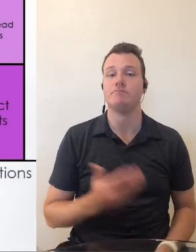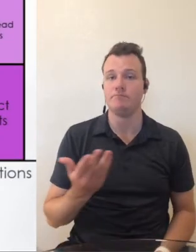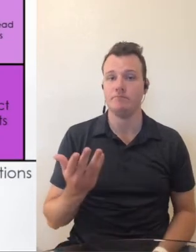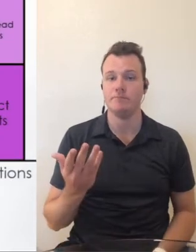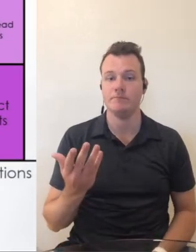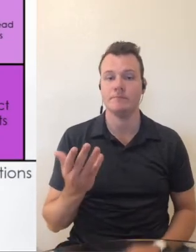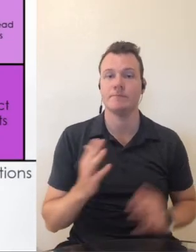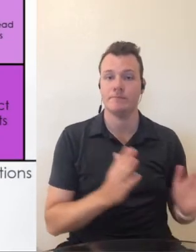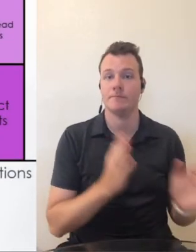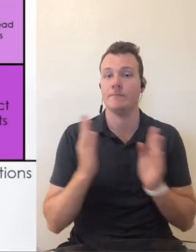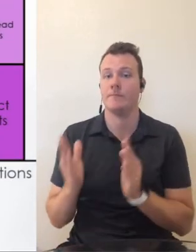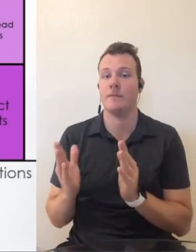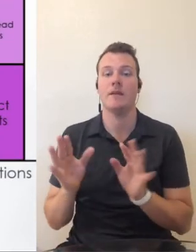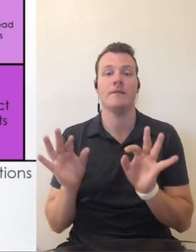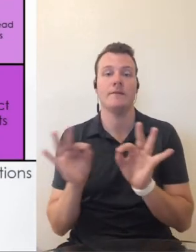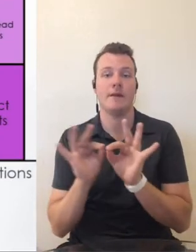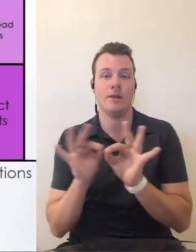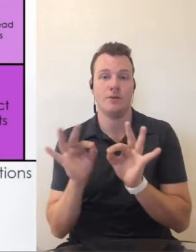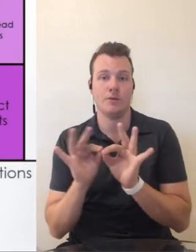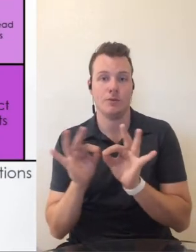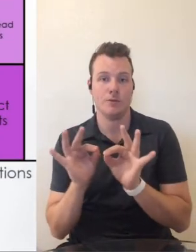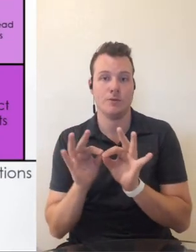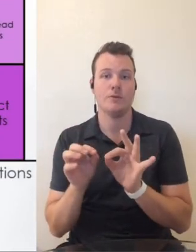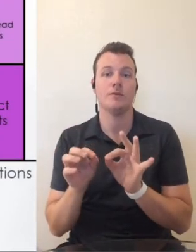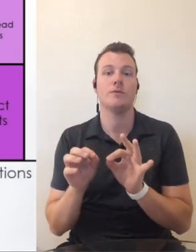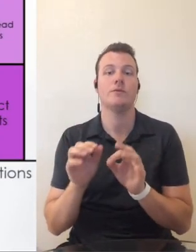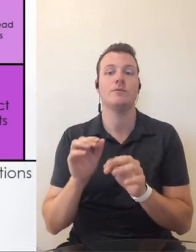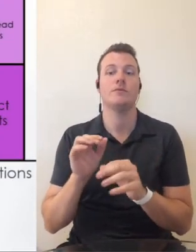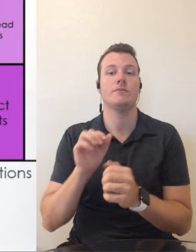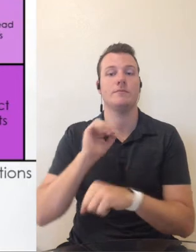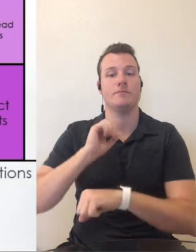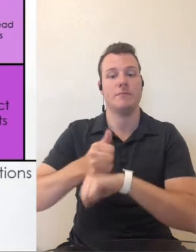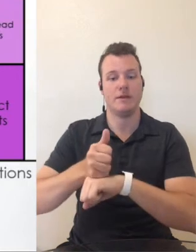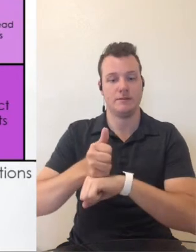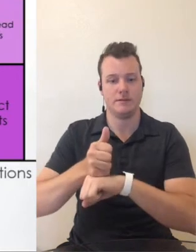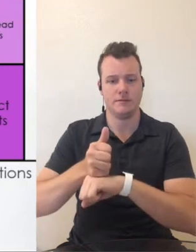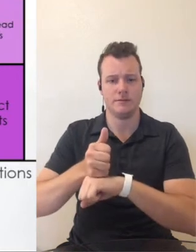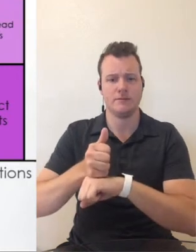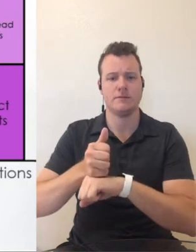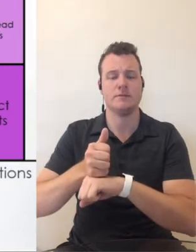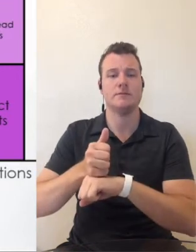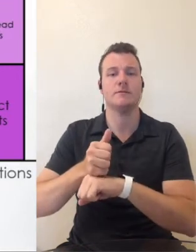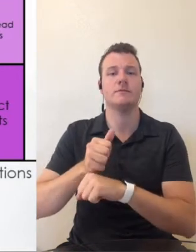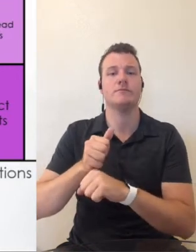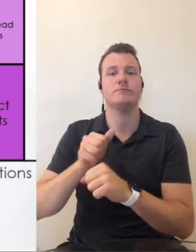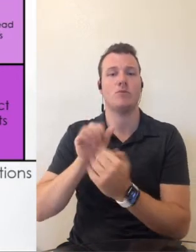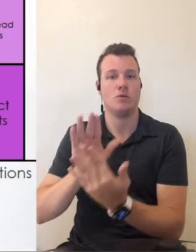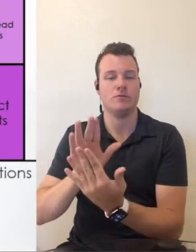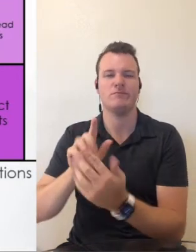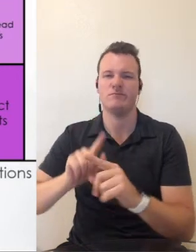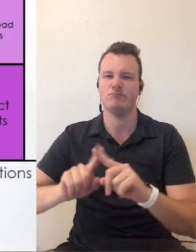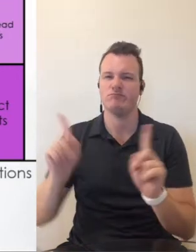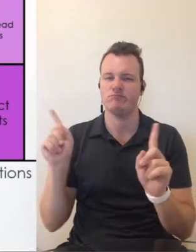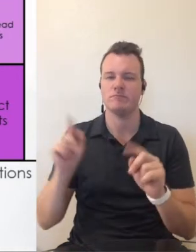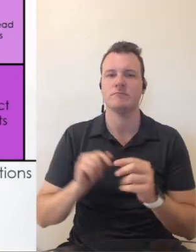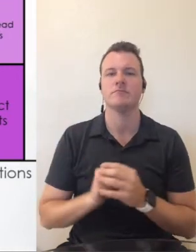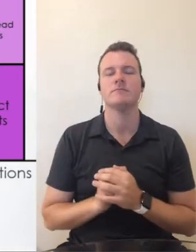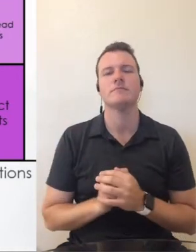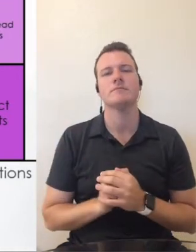Now, value-based pricing is a little bit different. Now, if we look at the graph